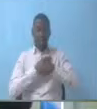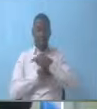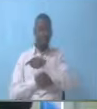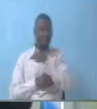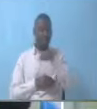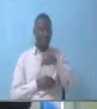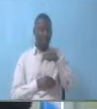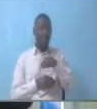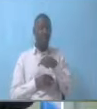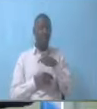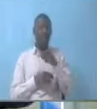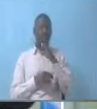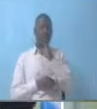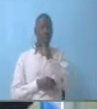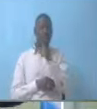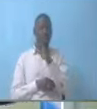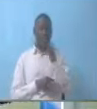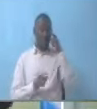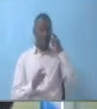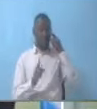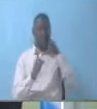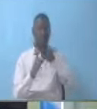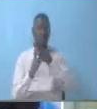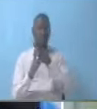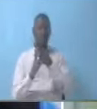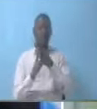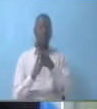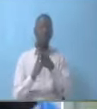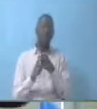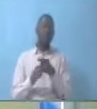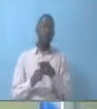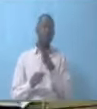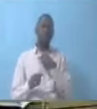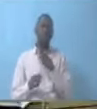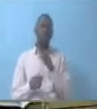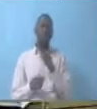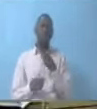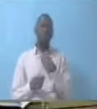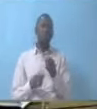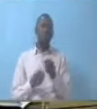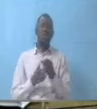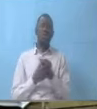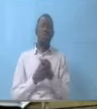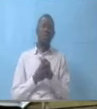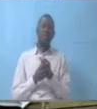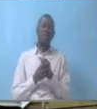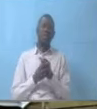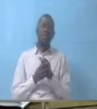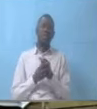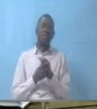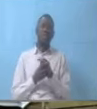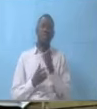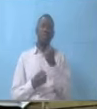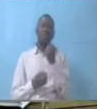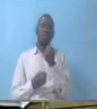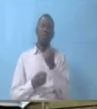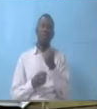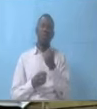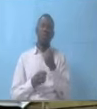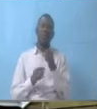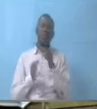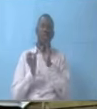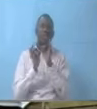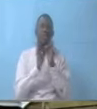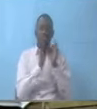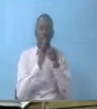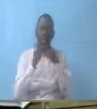Yes. Because it's such a seminal case in this country, because it deals with government